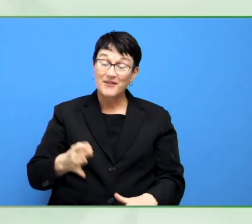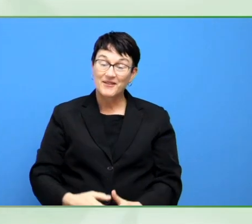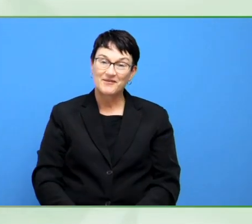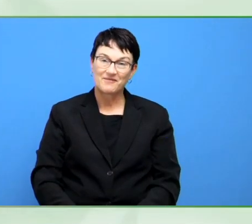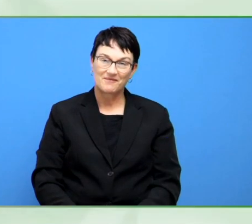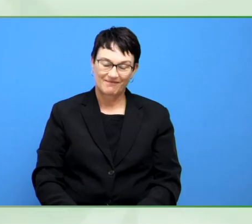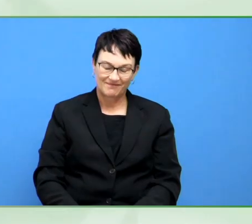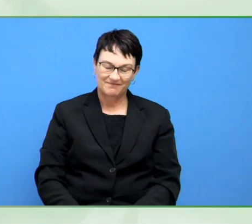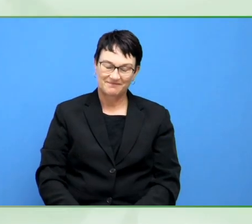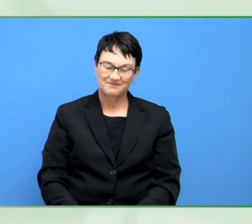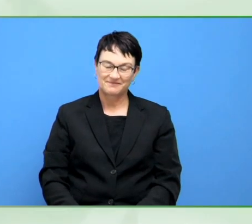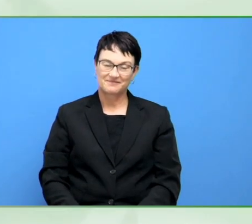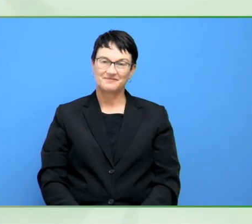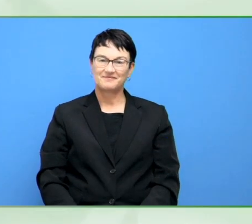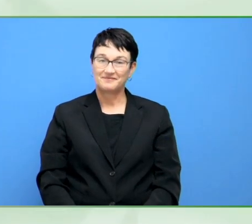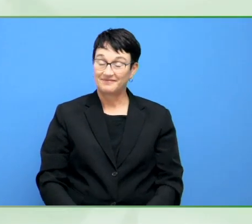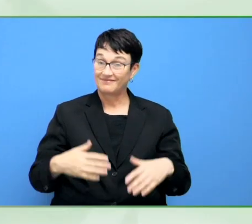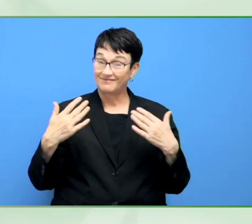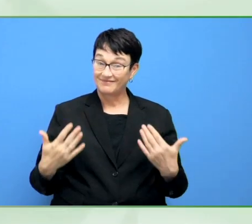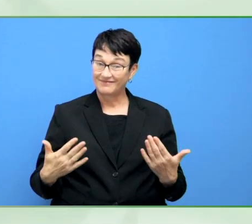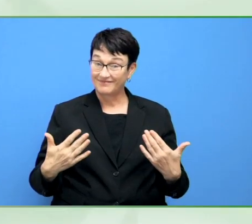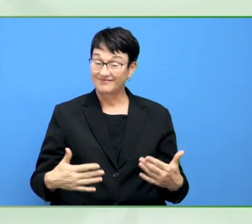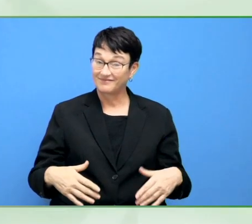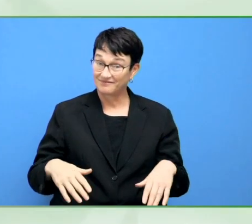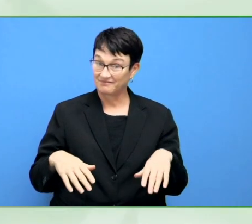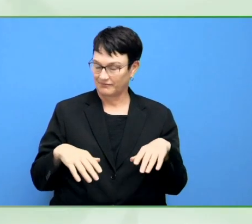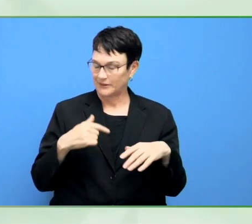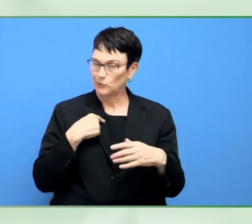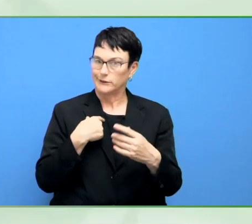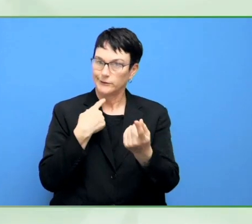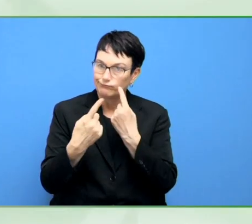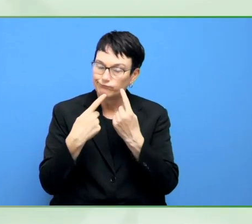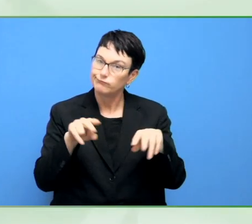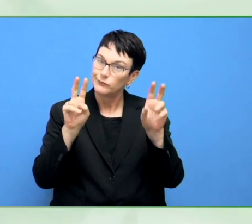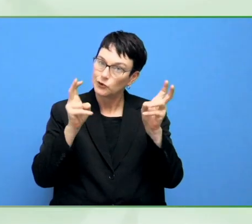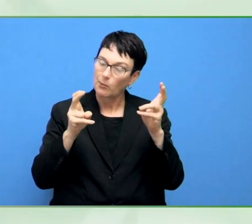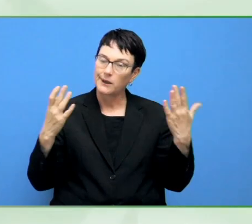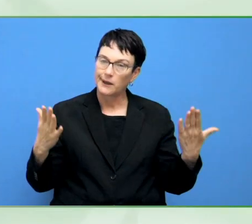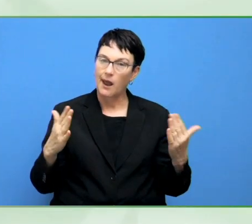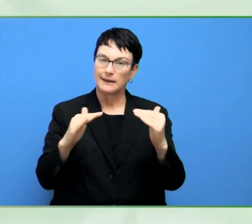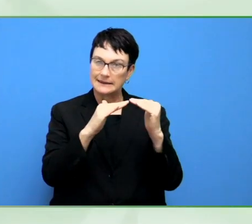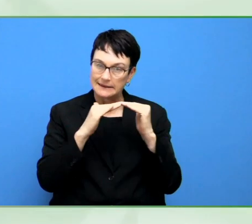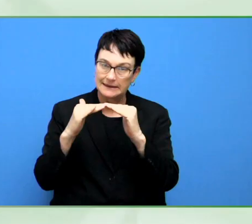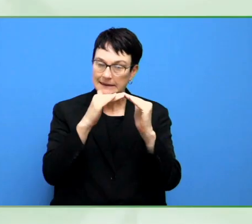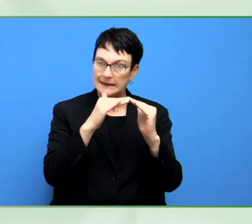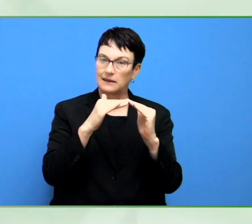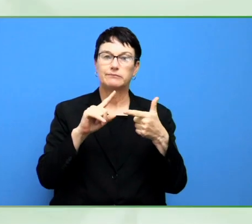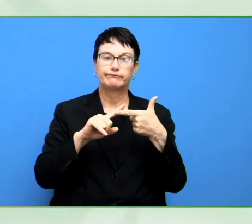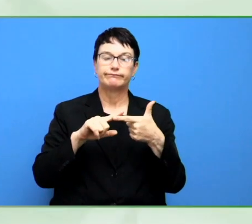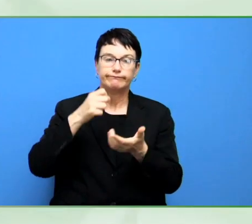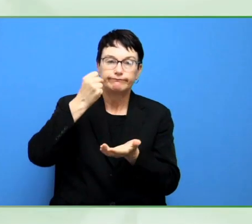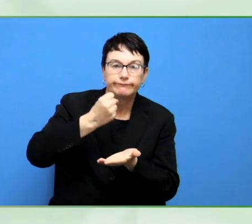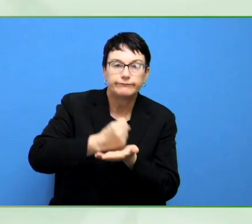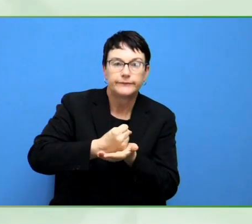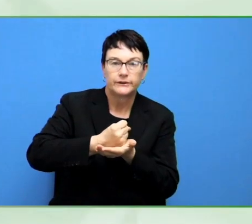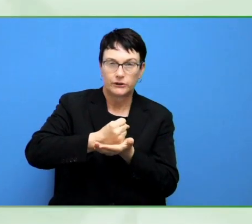Welcome to this session on standards and certifications and more. I am Sambhavi